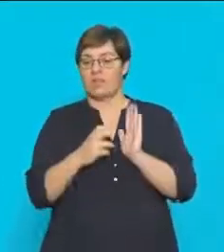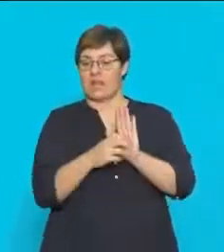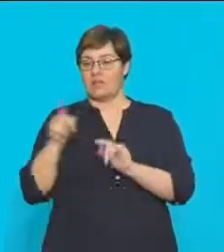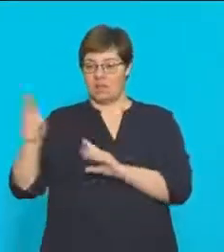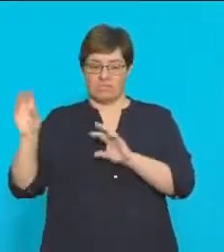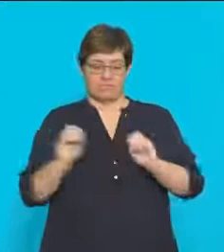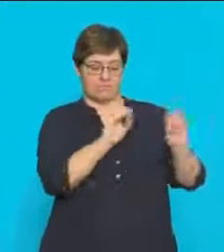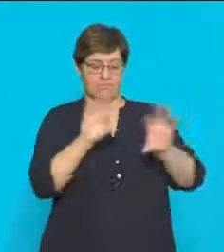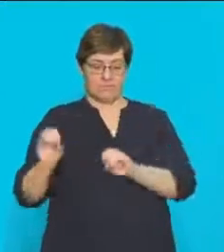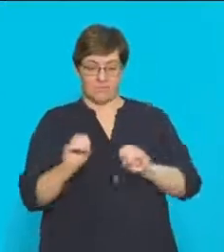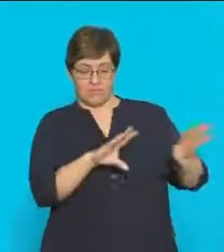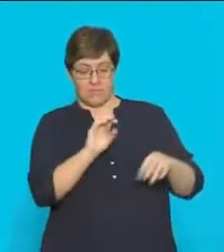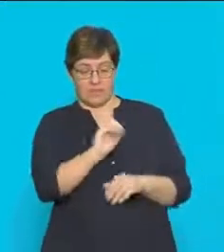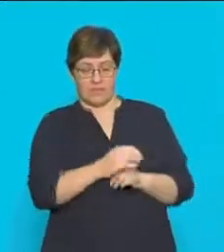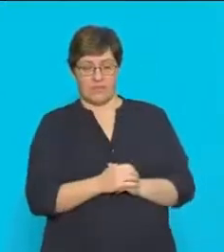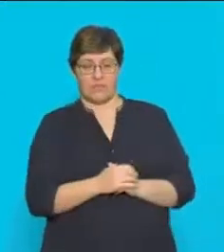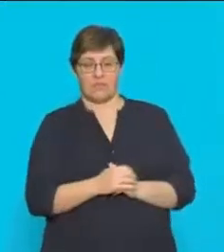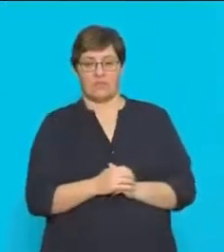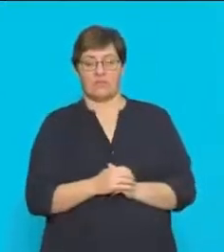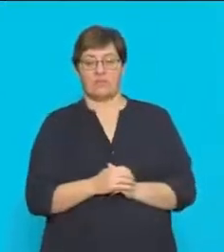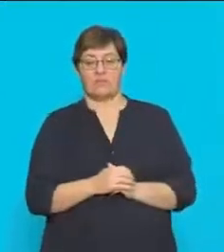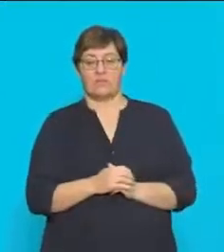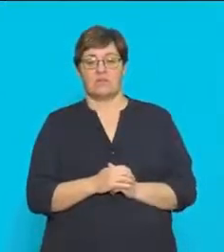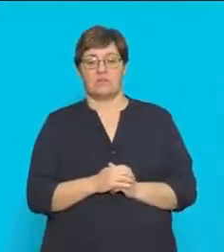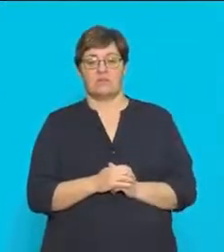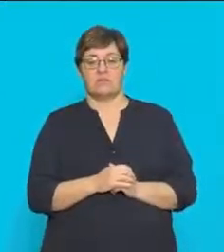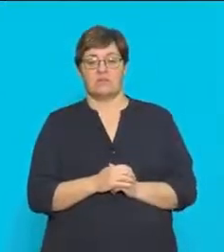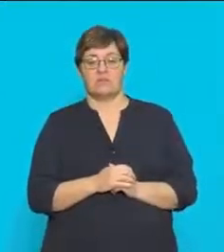to substitute into this equation.